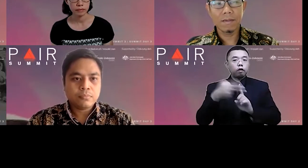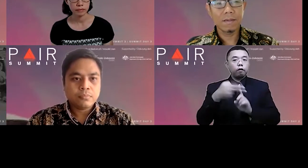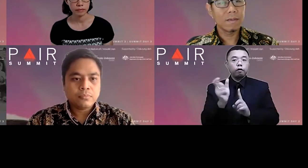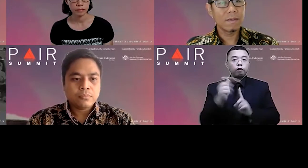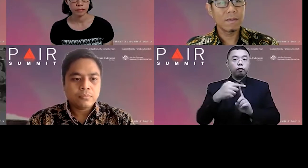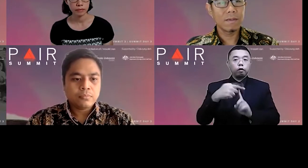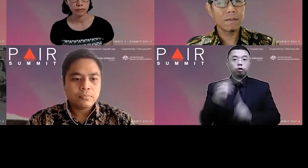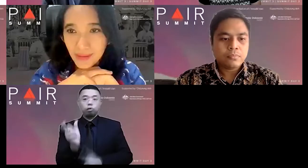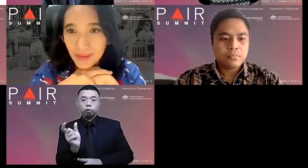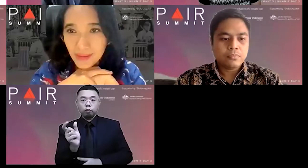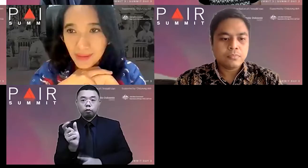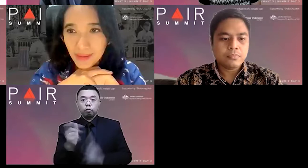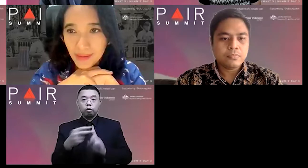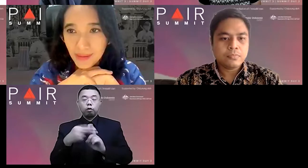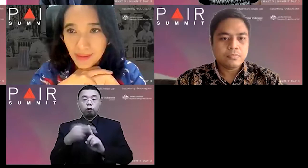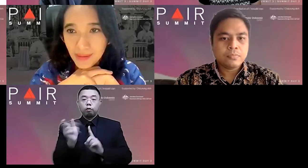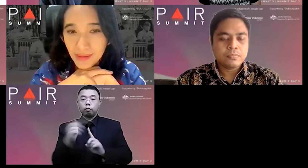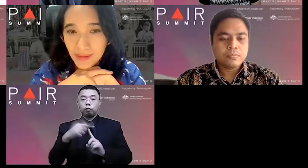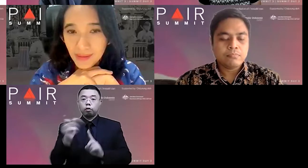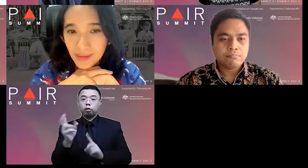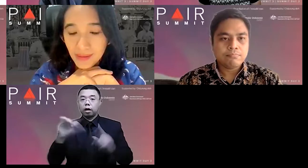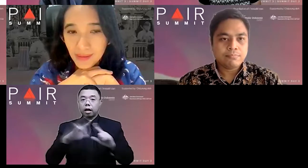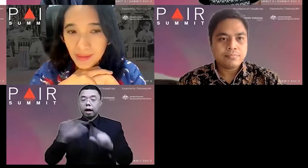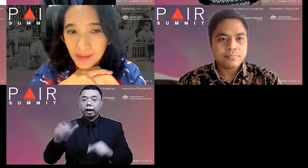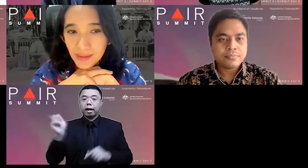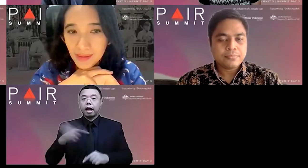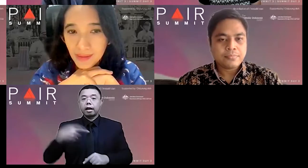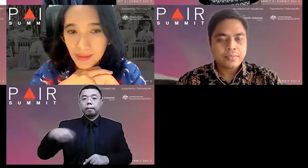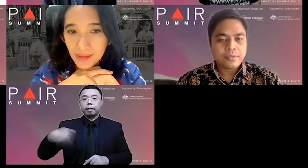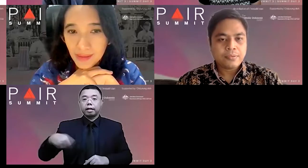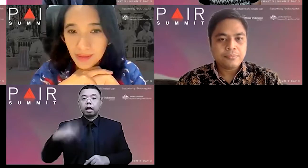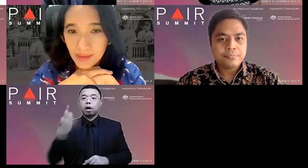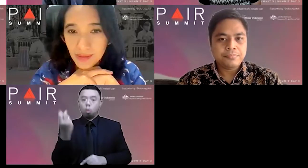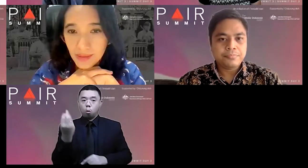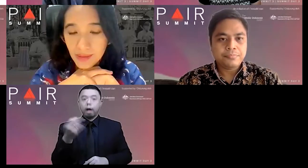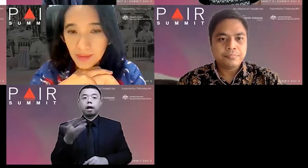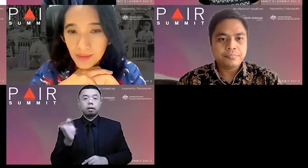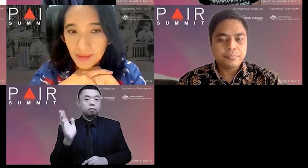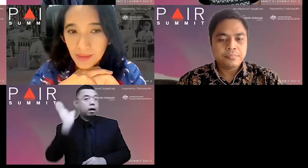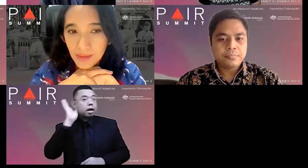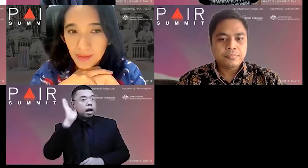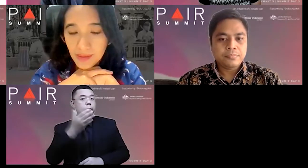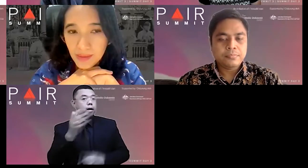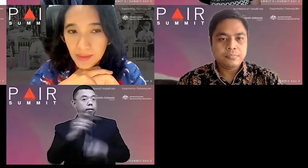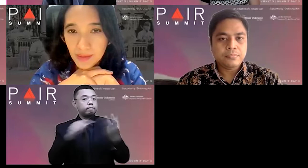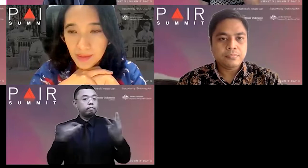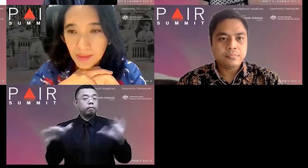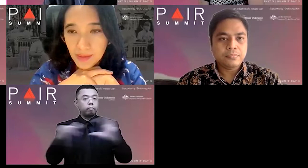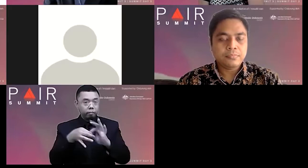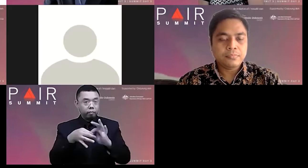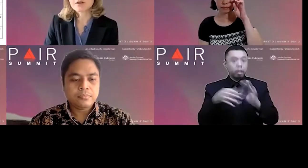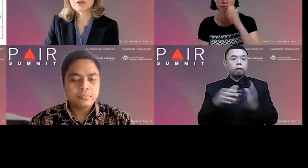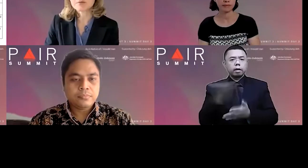Indonesia. And as you heard, our co-lead researchers have been able to work with him to ensure that they've got the correct information about this